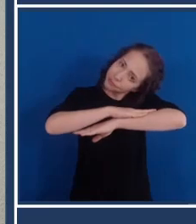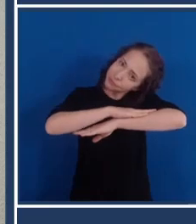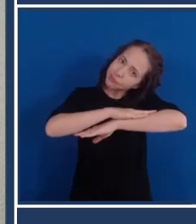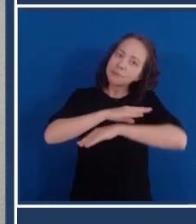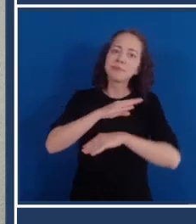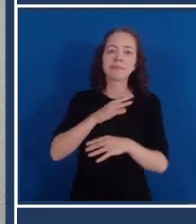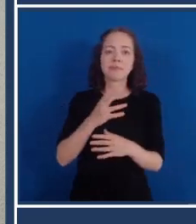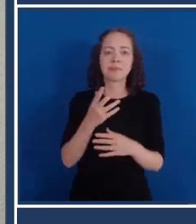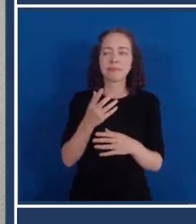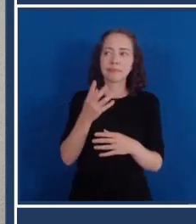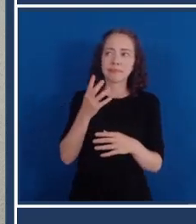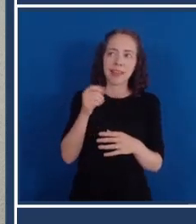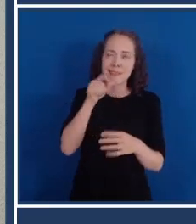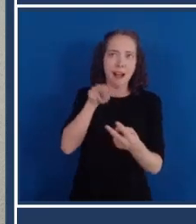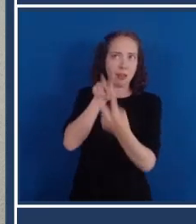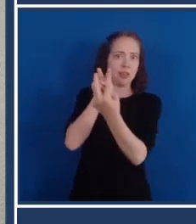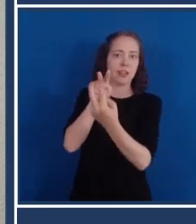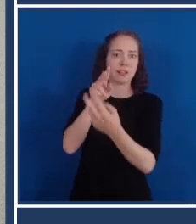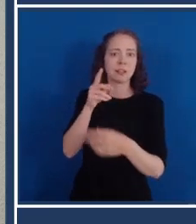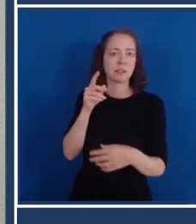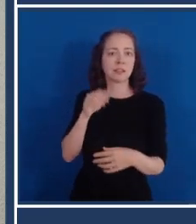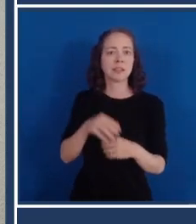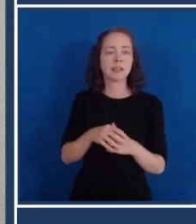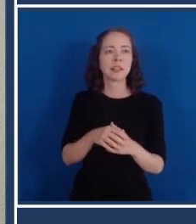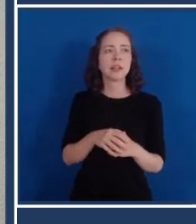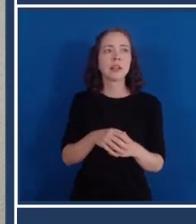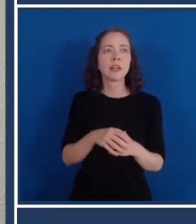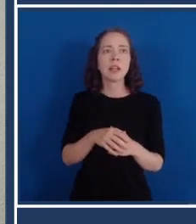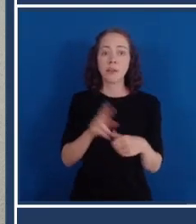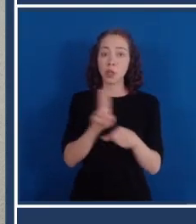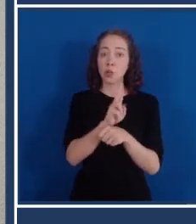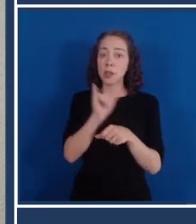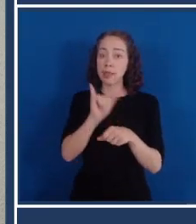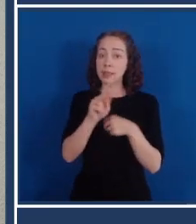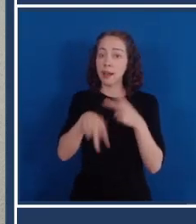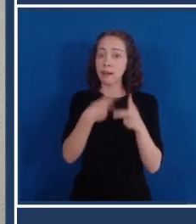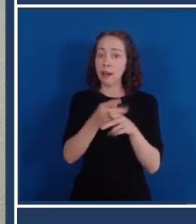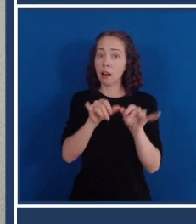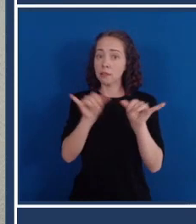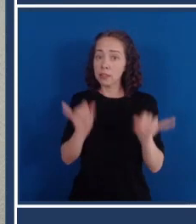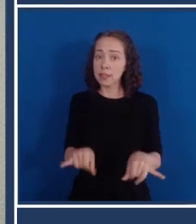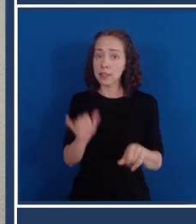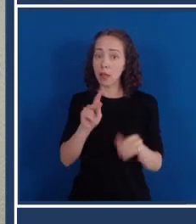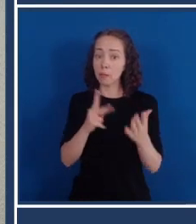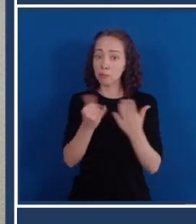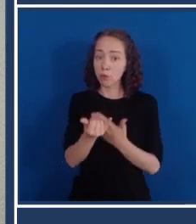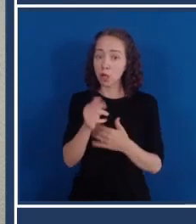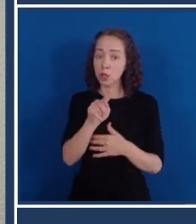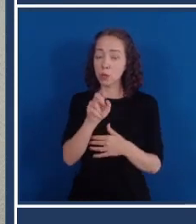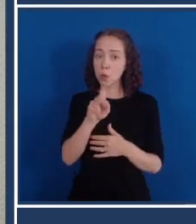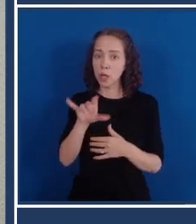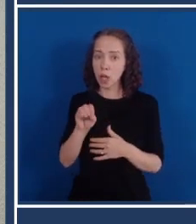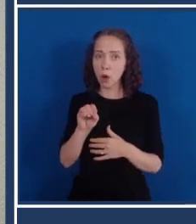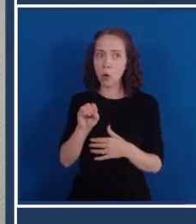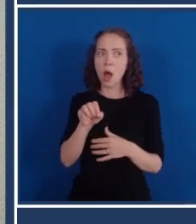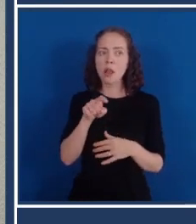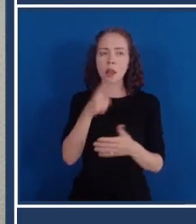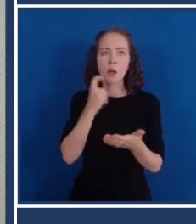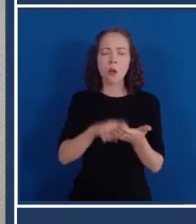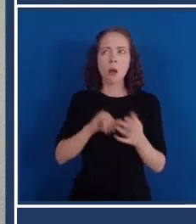contact, uses a system like Project Tokyo and then comes to understand that looking at